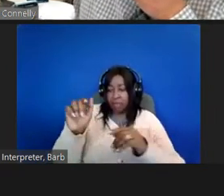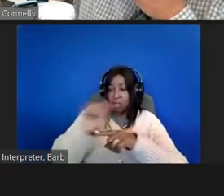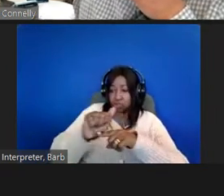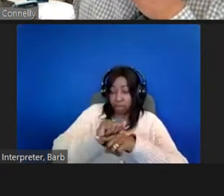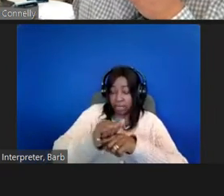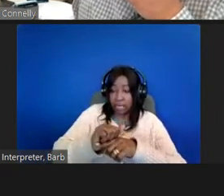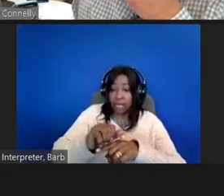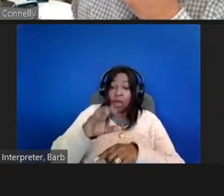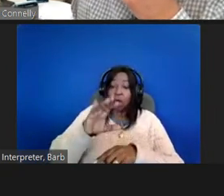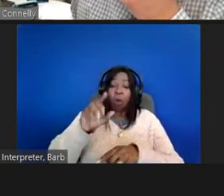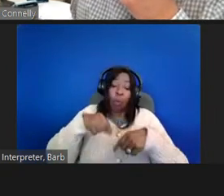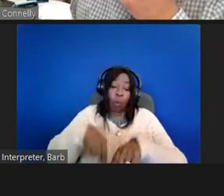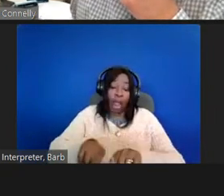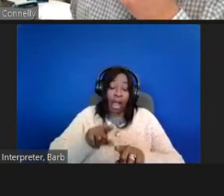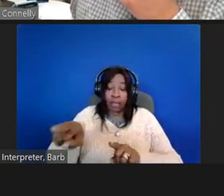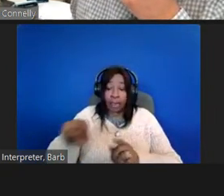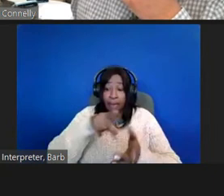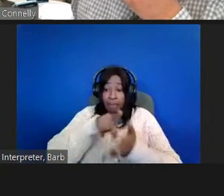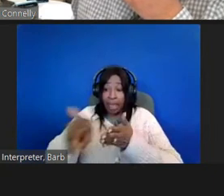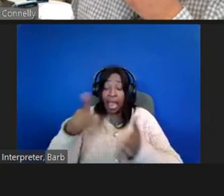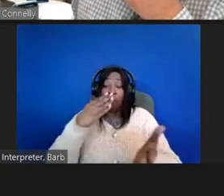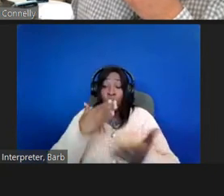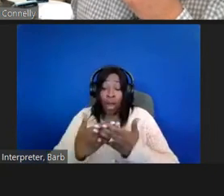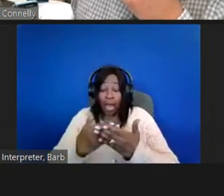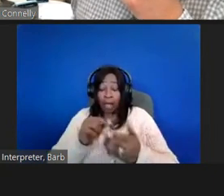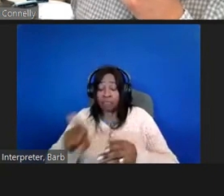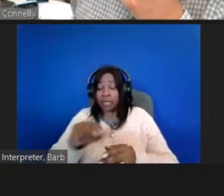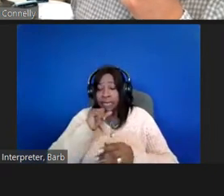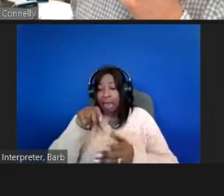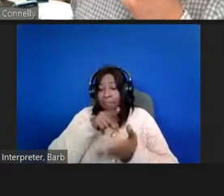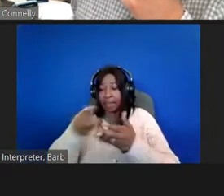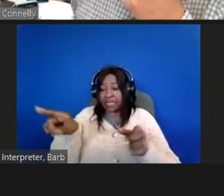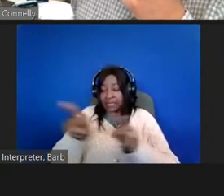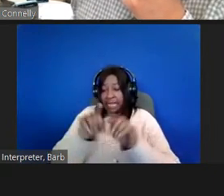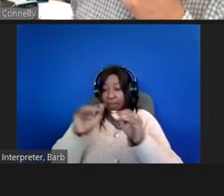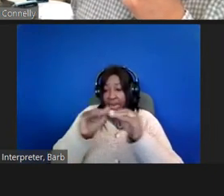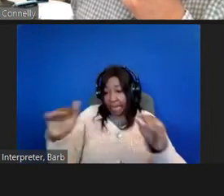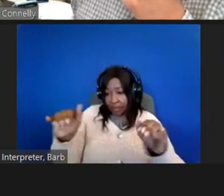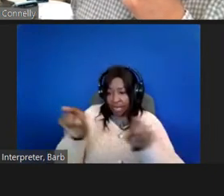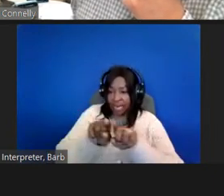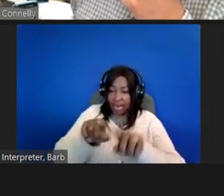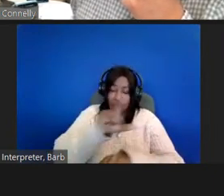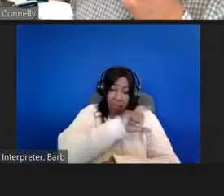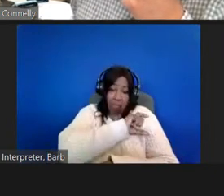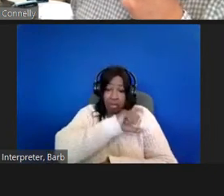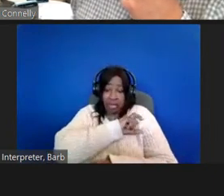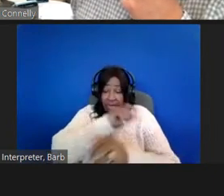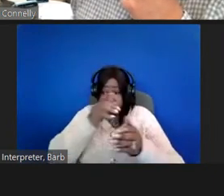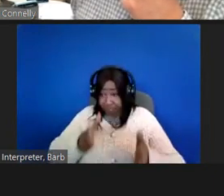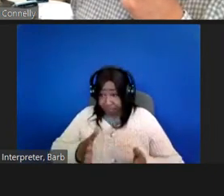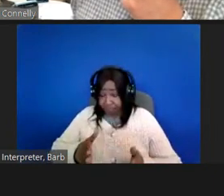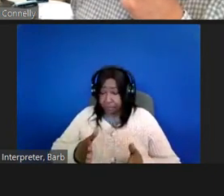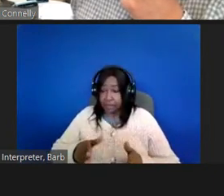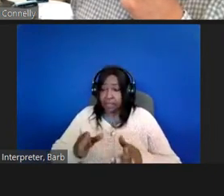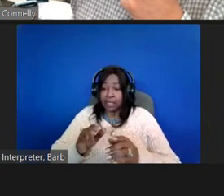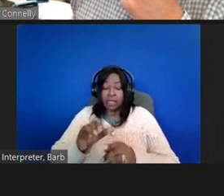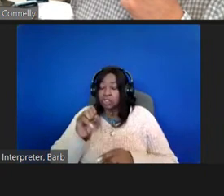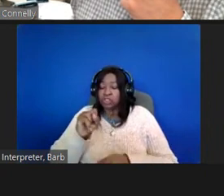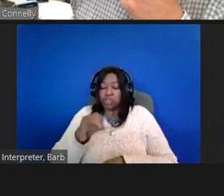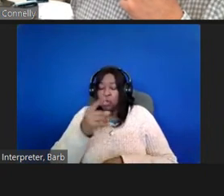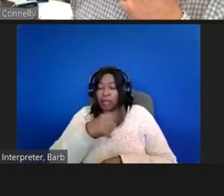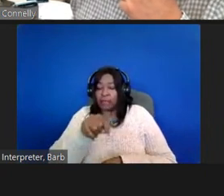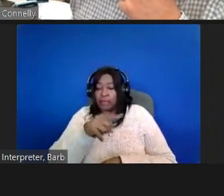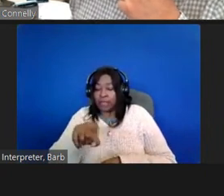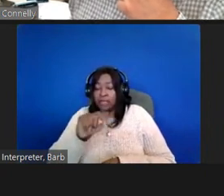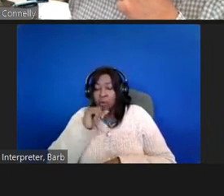well, they are not paid at the same pay level as a police officer. So they do not get that